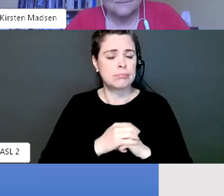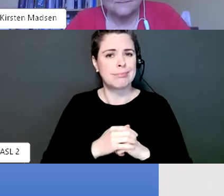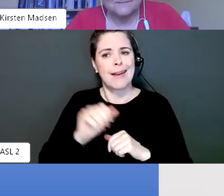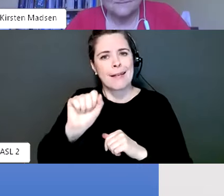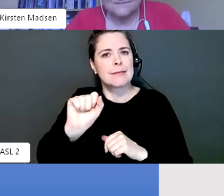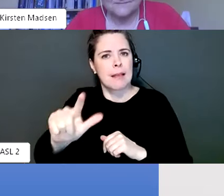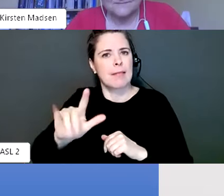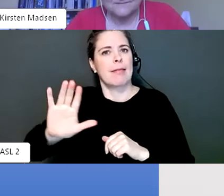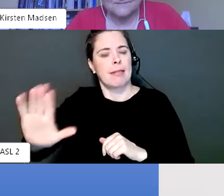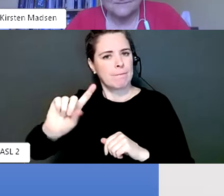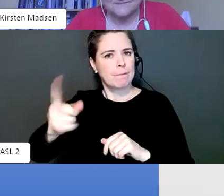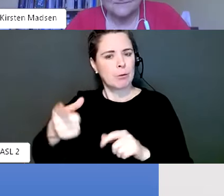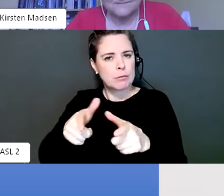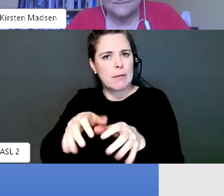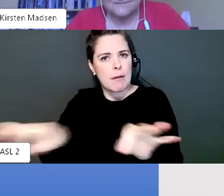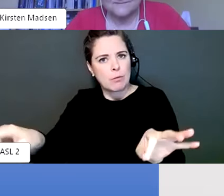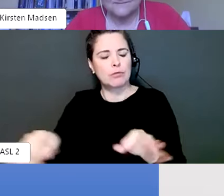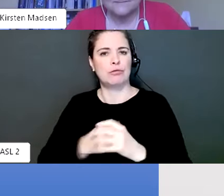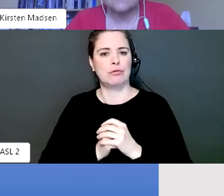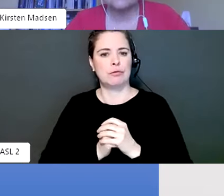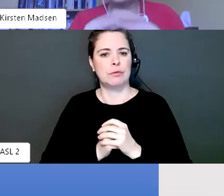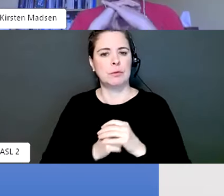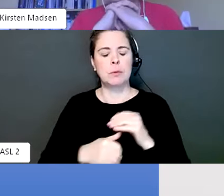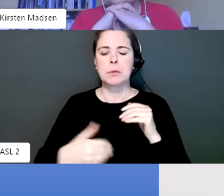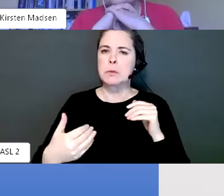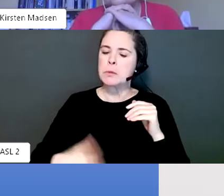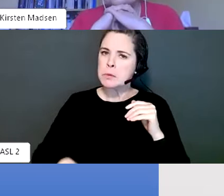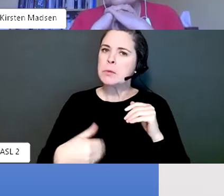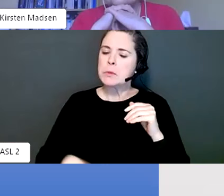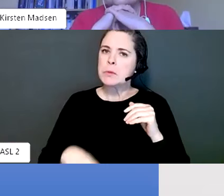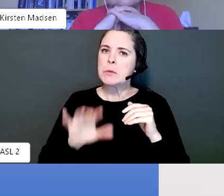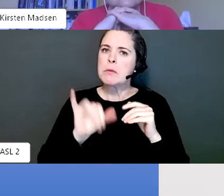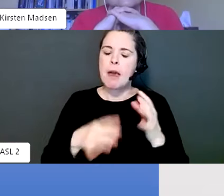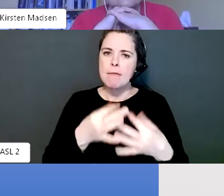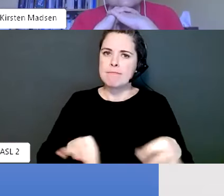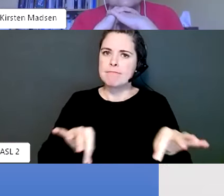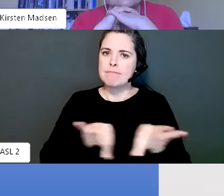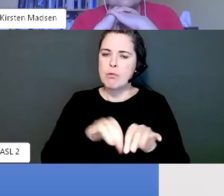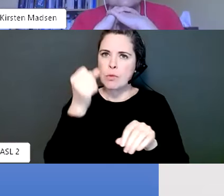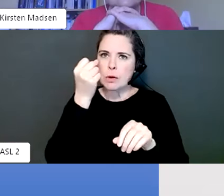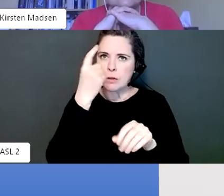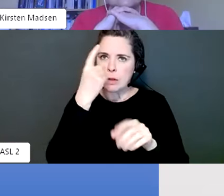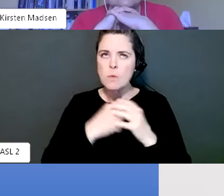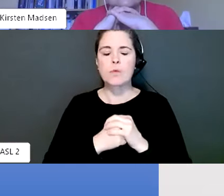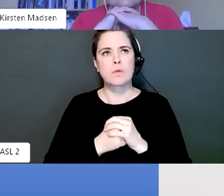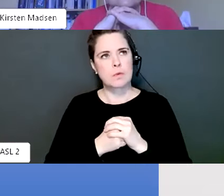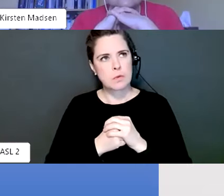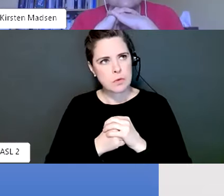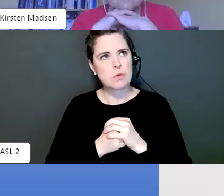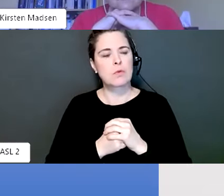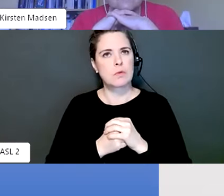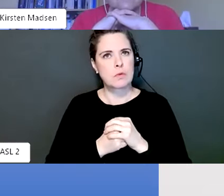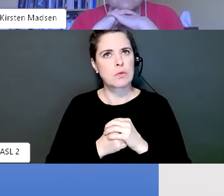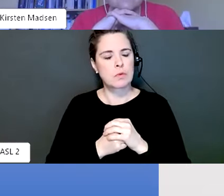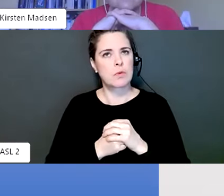it's a bimodal mode of communication, and to write it down takes